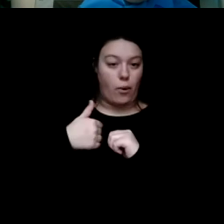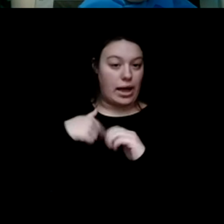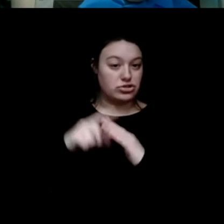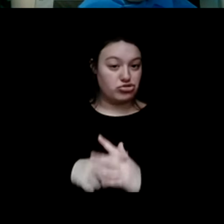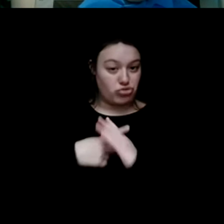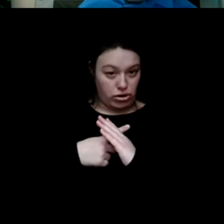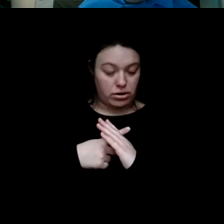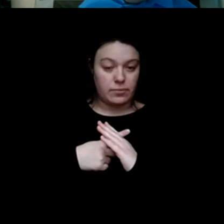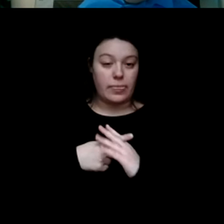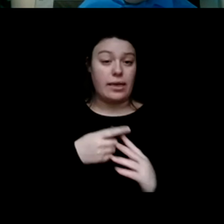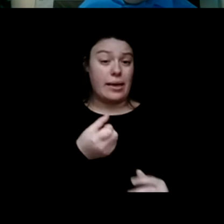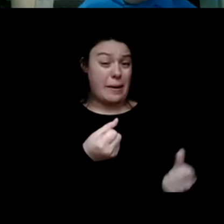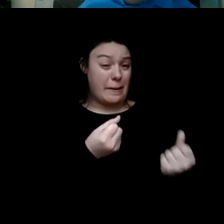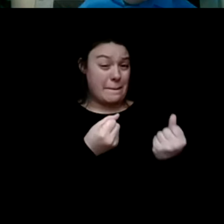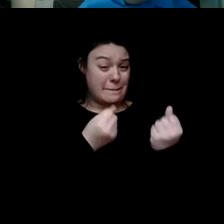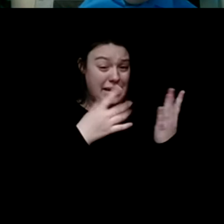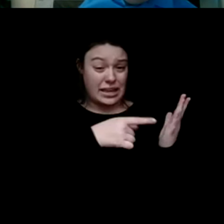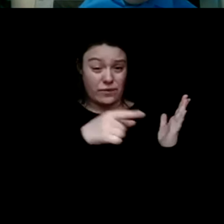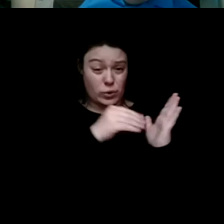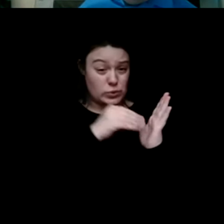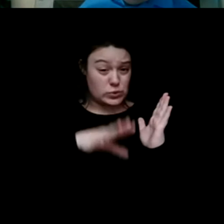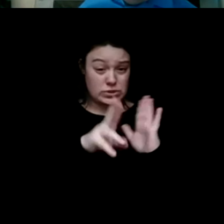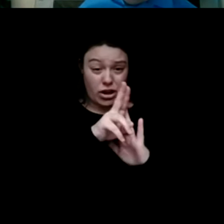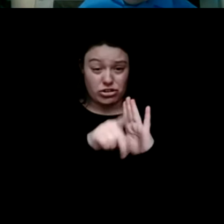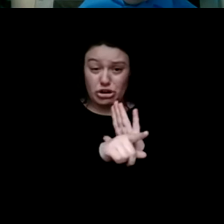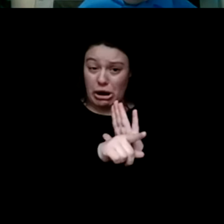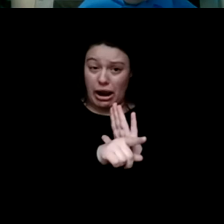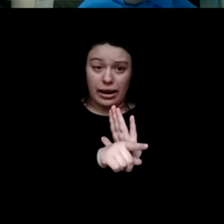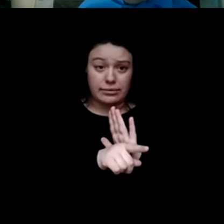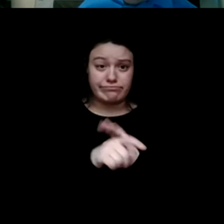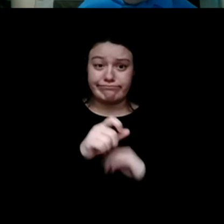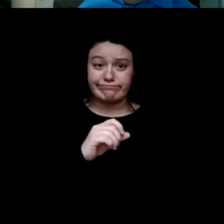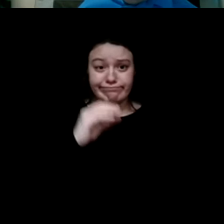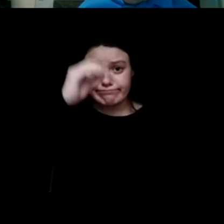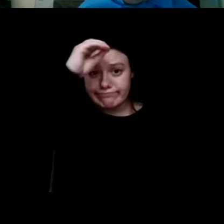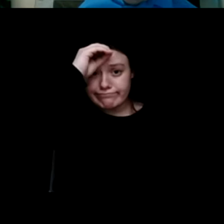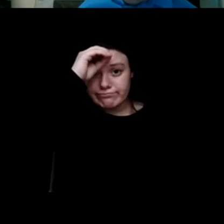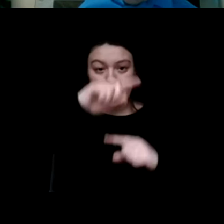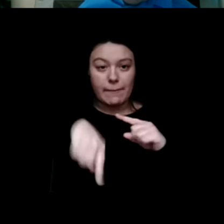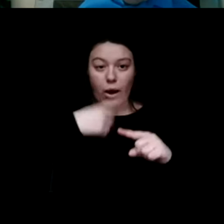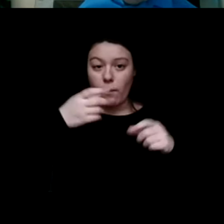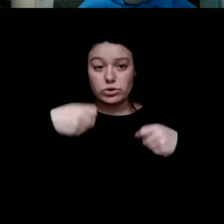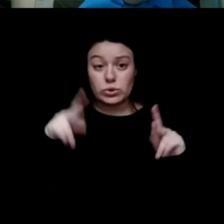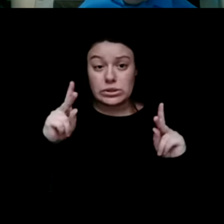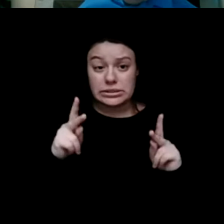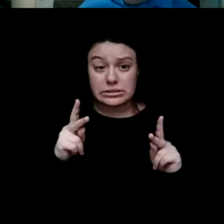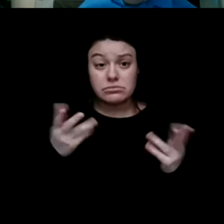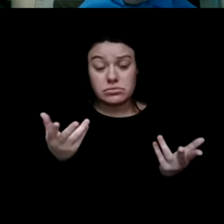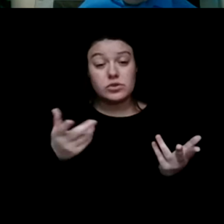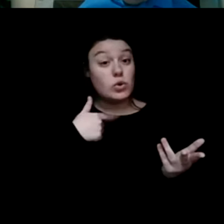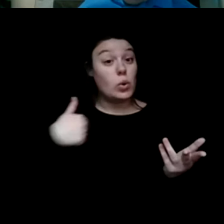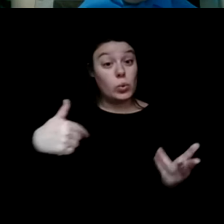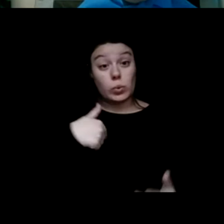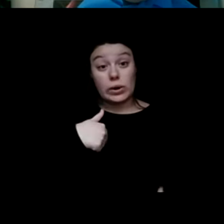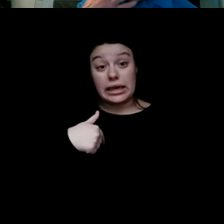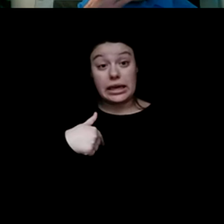undergrad class just don't know about these opportunities. And so again, this is where we think it's obvious what the advantages are, but trying to